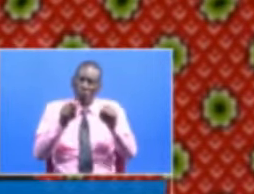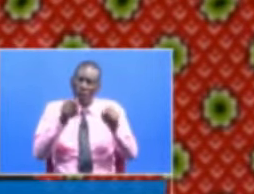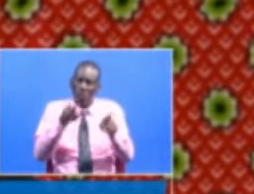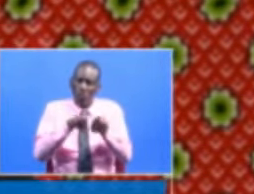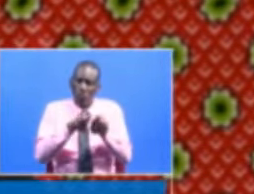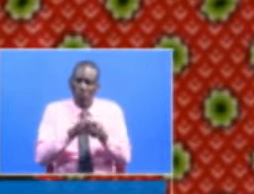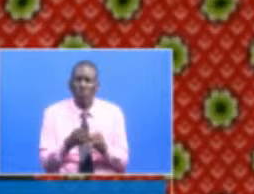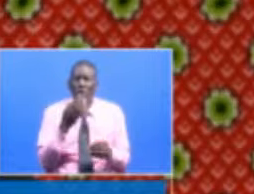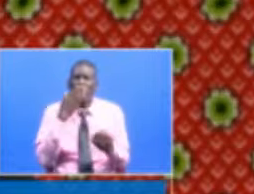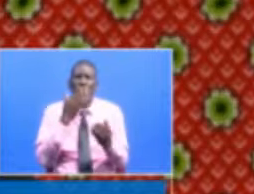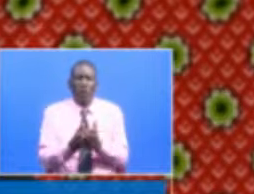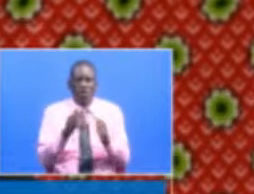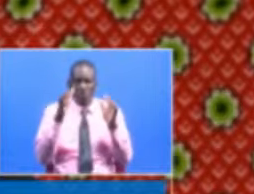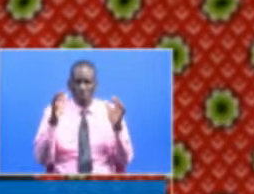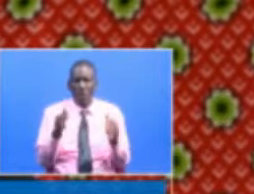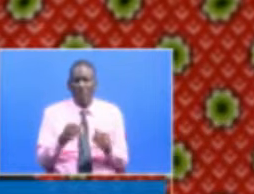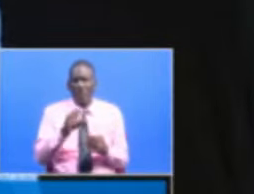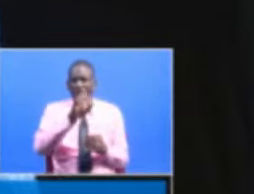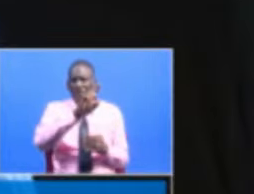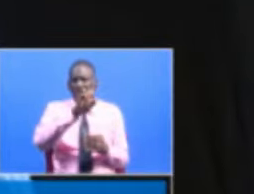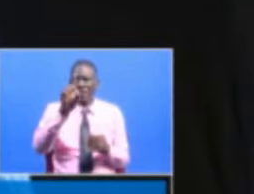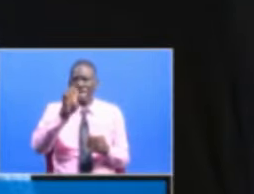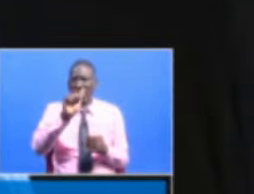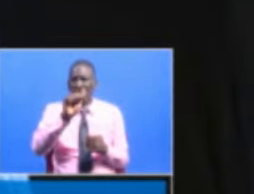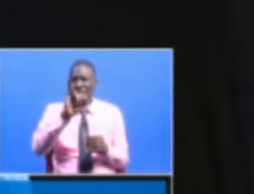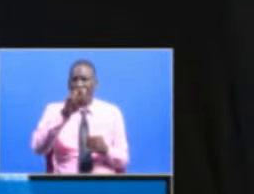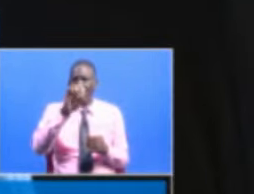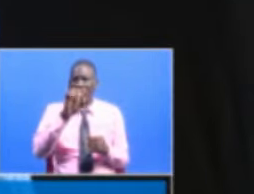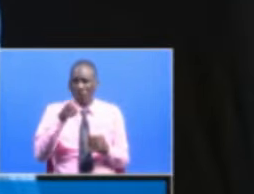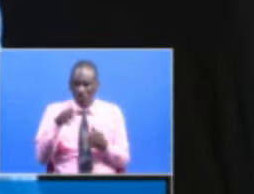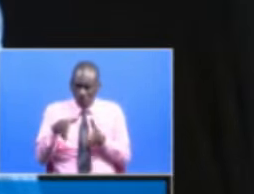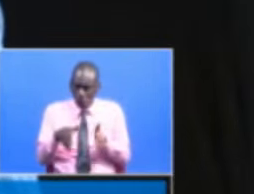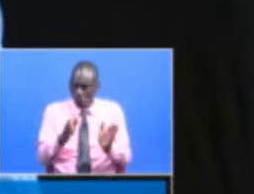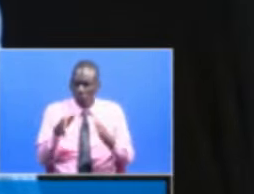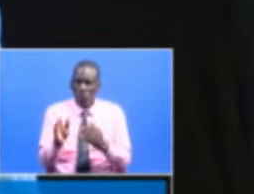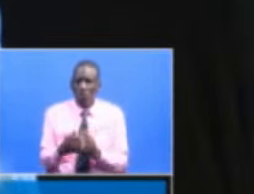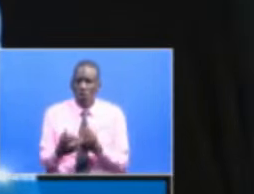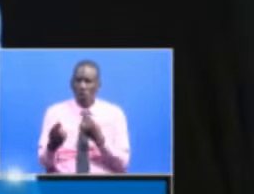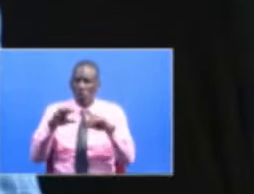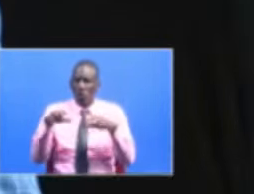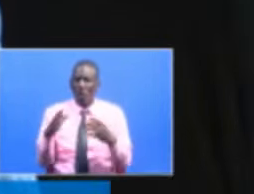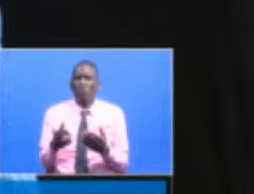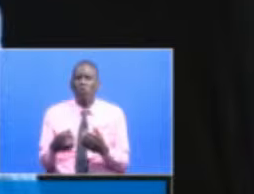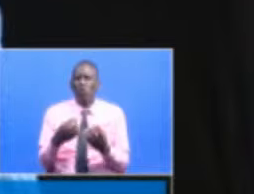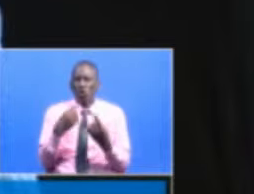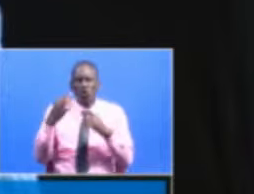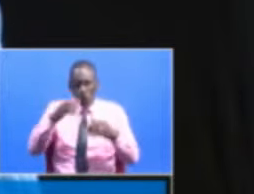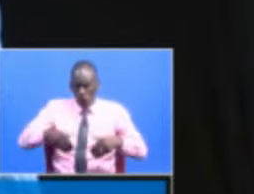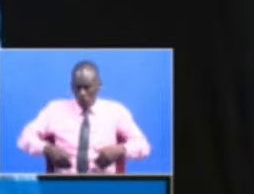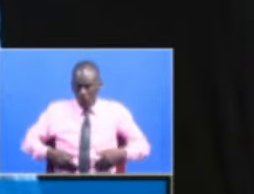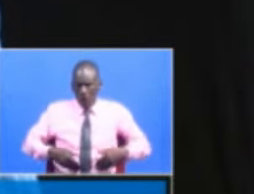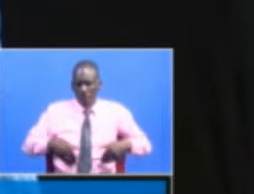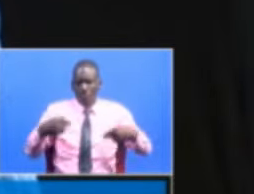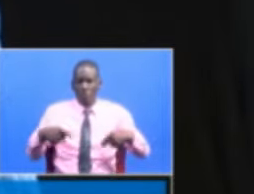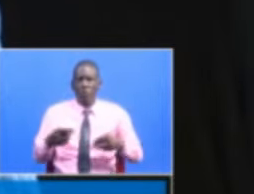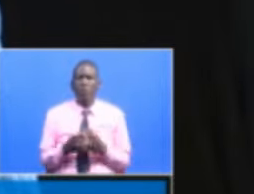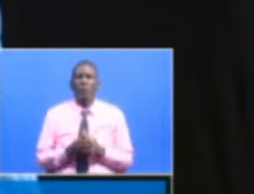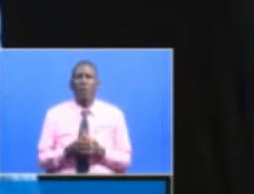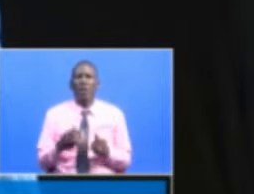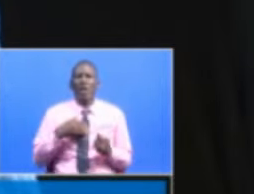Thank you so much, Zainab, for this opportunity. Talking on the behalf of young people, I